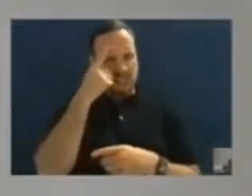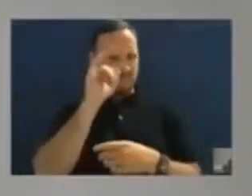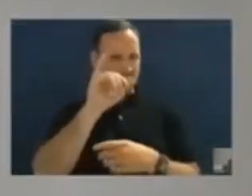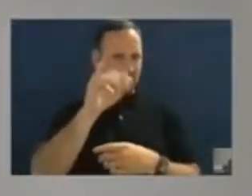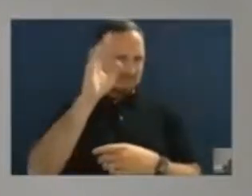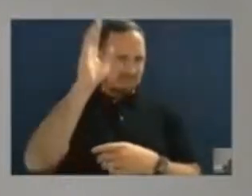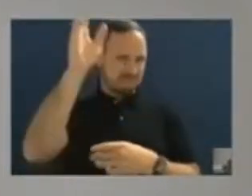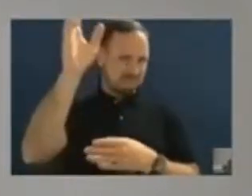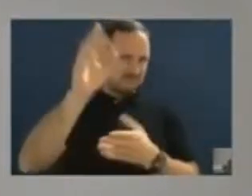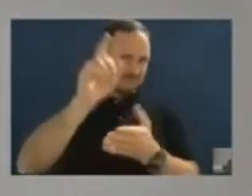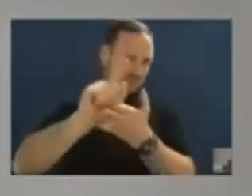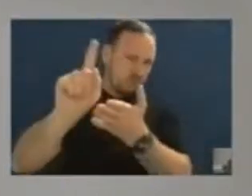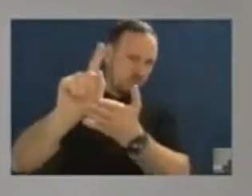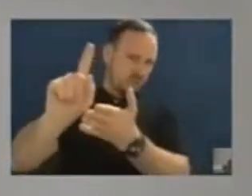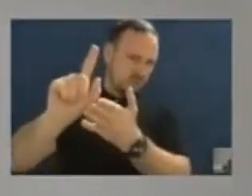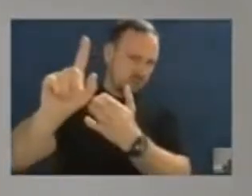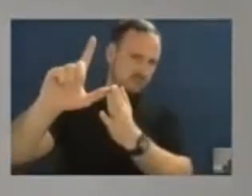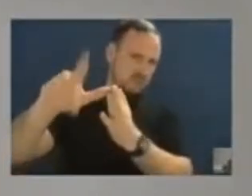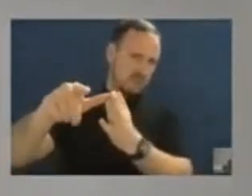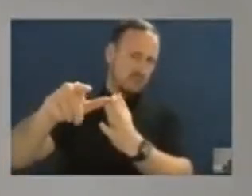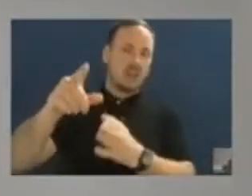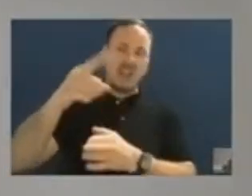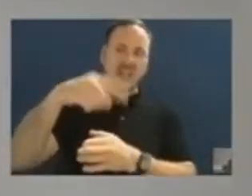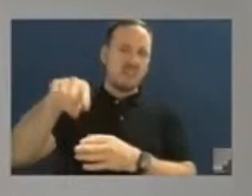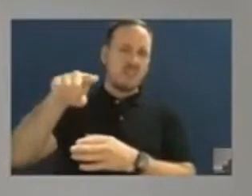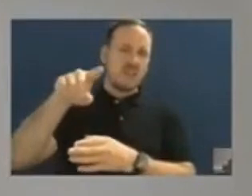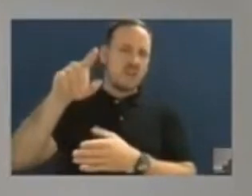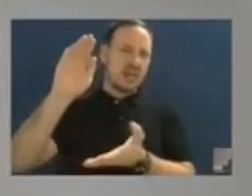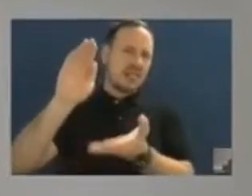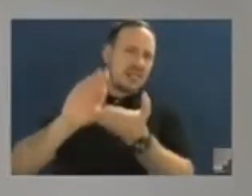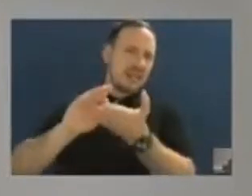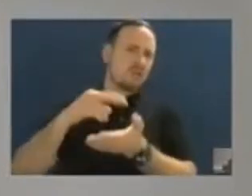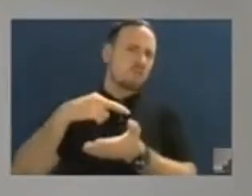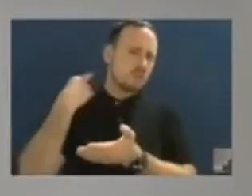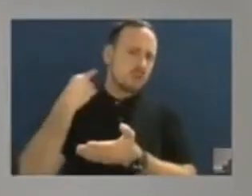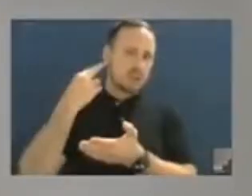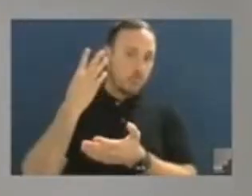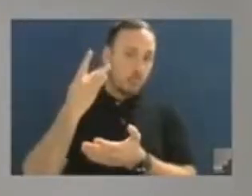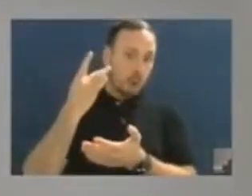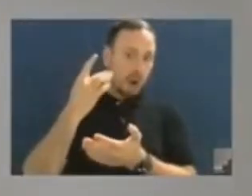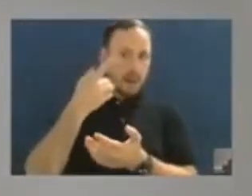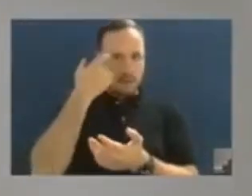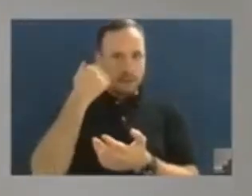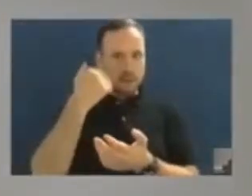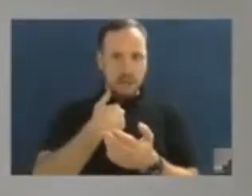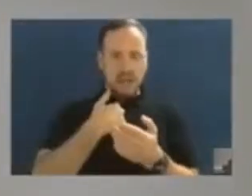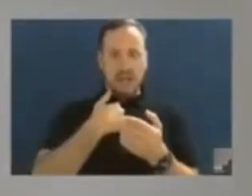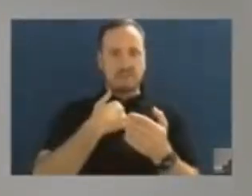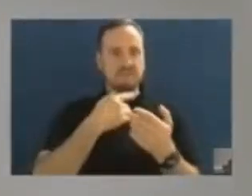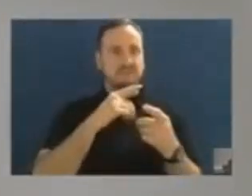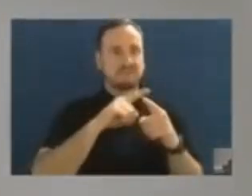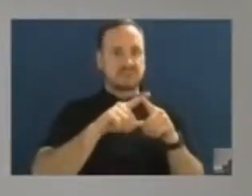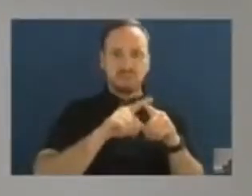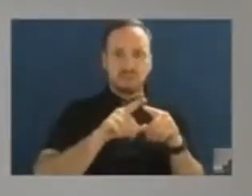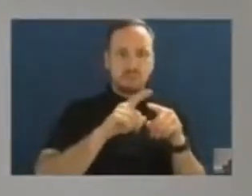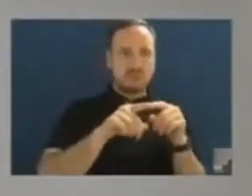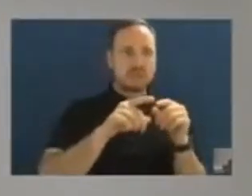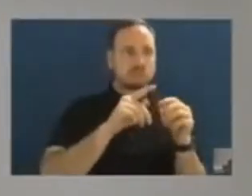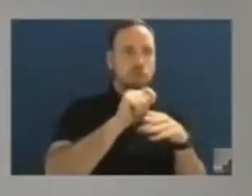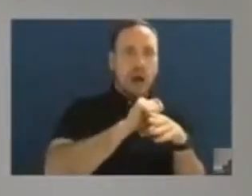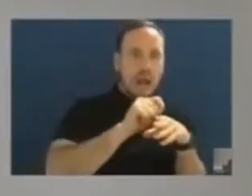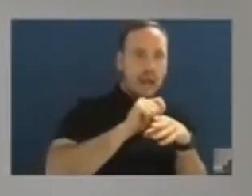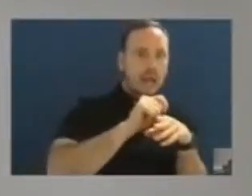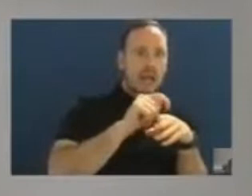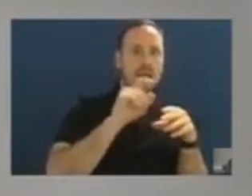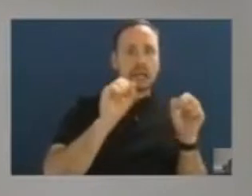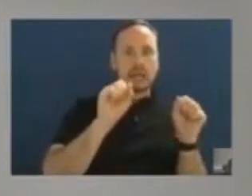those employees are at less risk because there are still multiple modules of mandatory training, for example, that we could provide these staff to at least get them